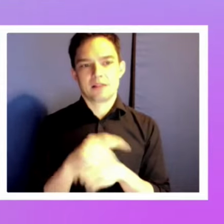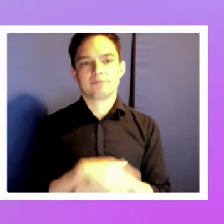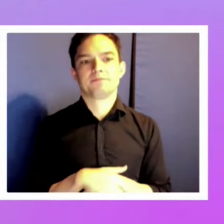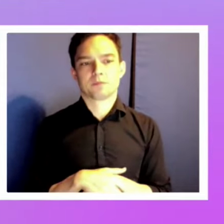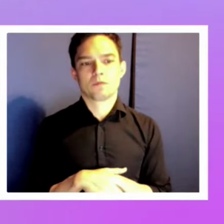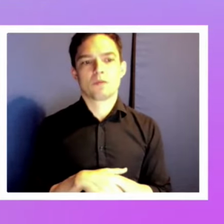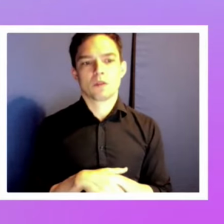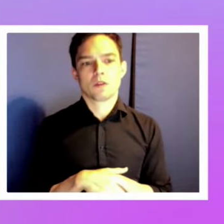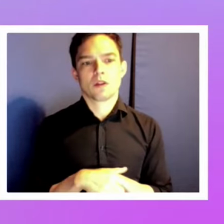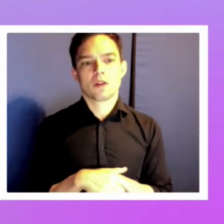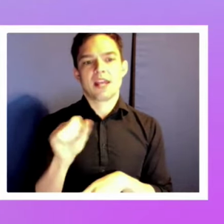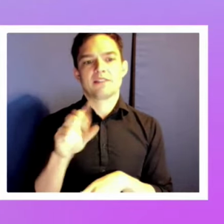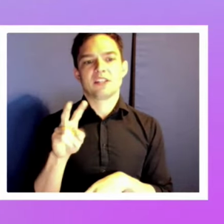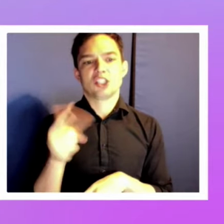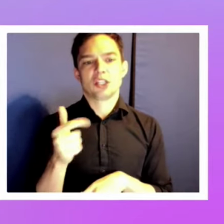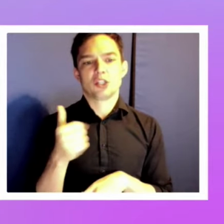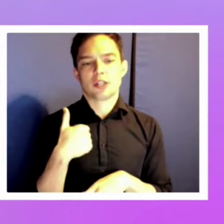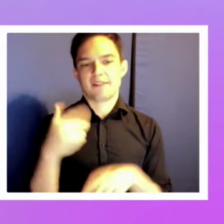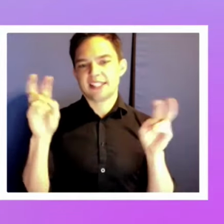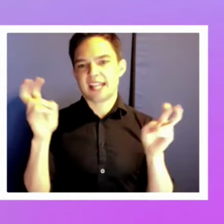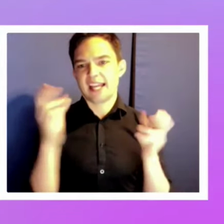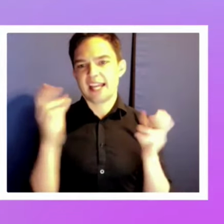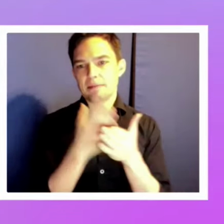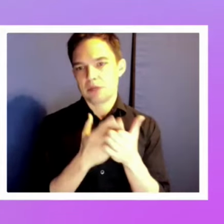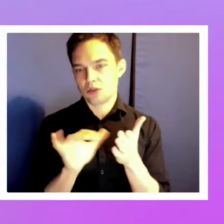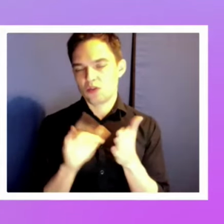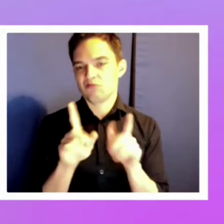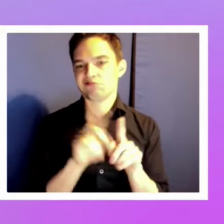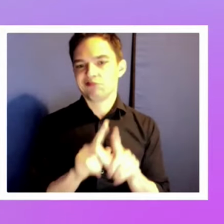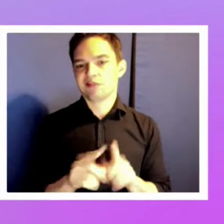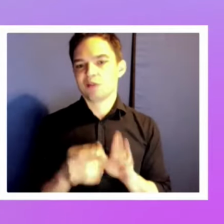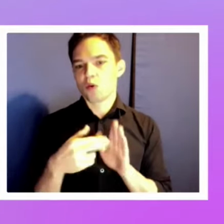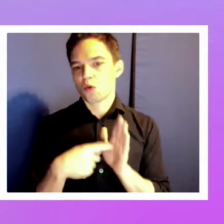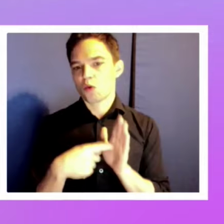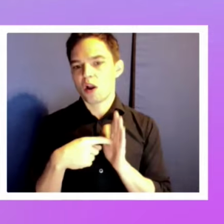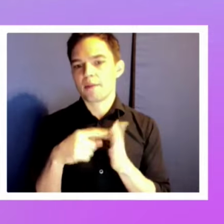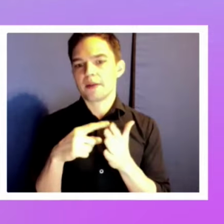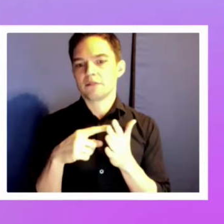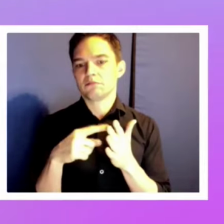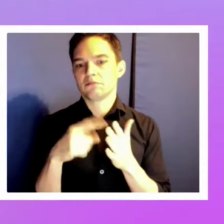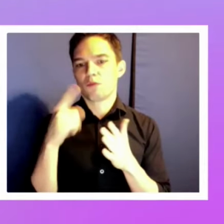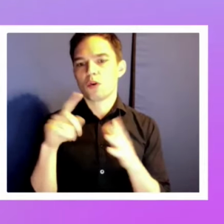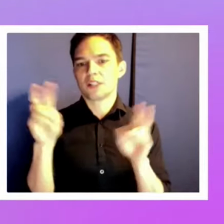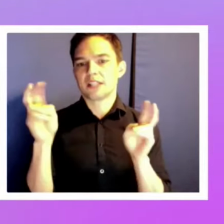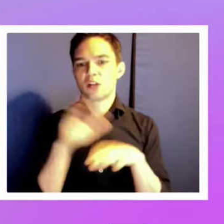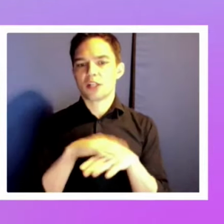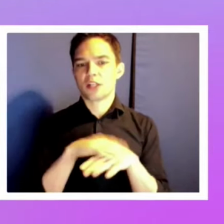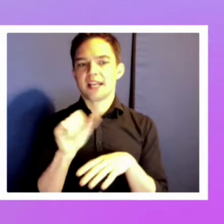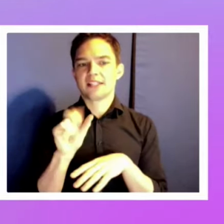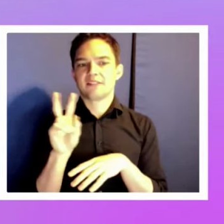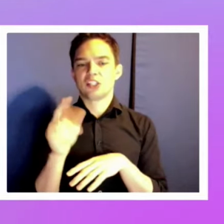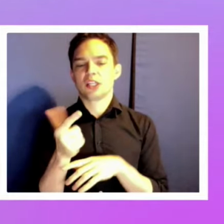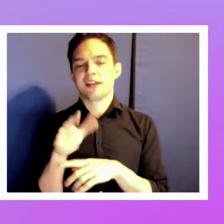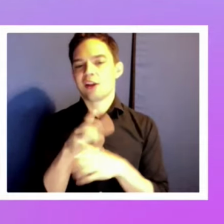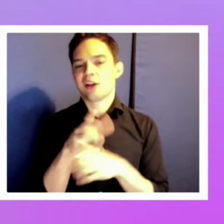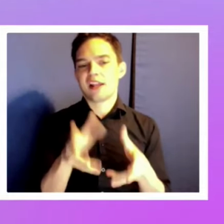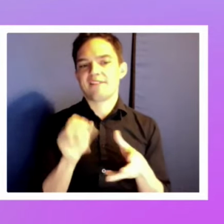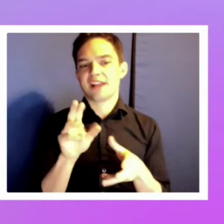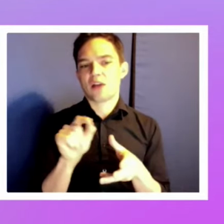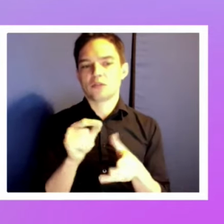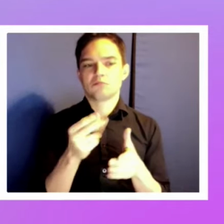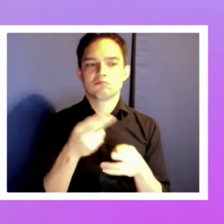SVGs also can have the title element. There are different requirements for titles on SVG, so those are left out and they are